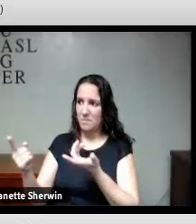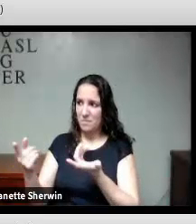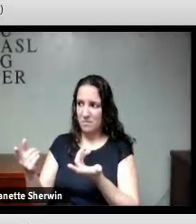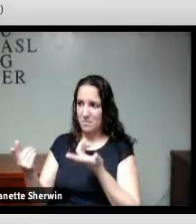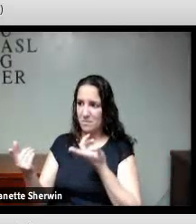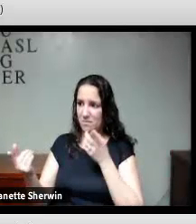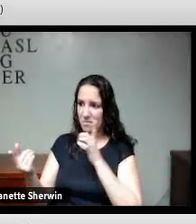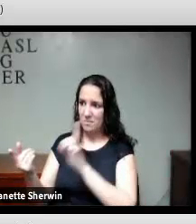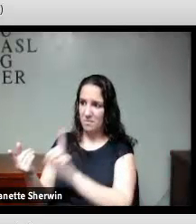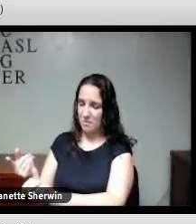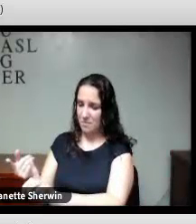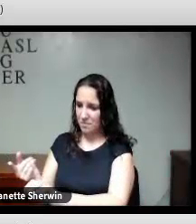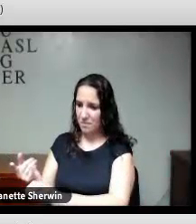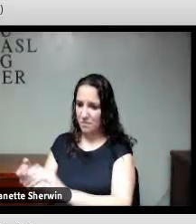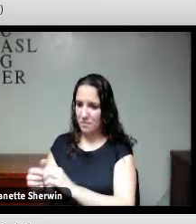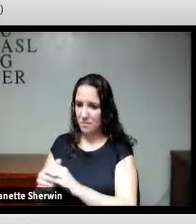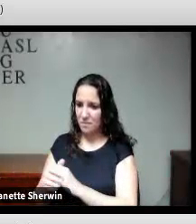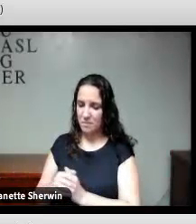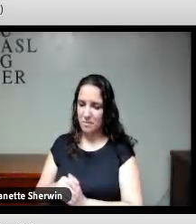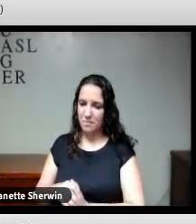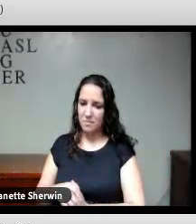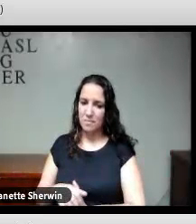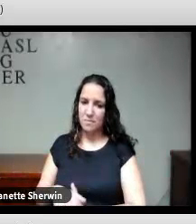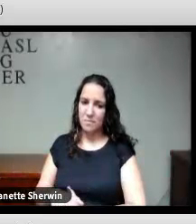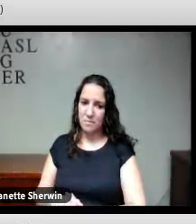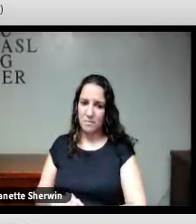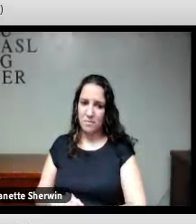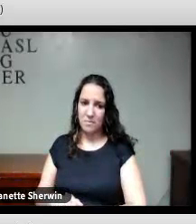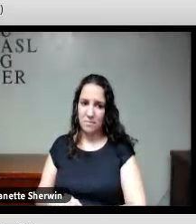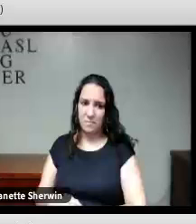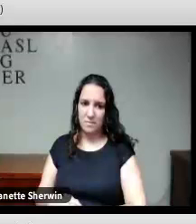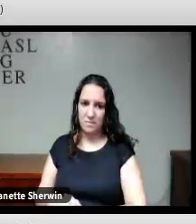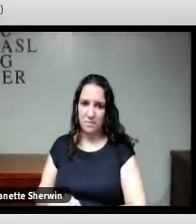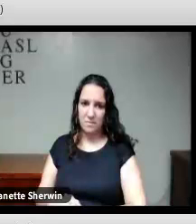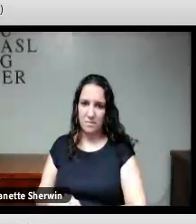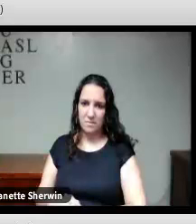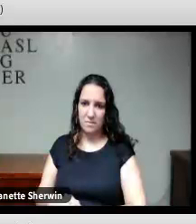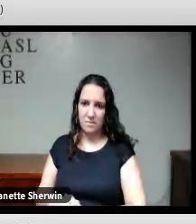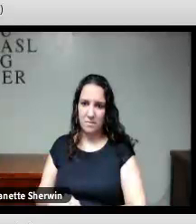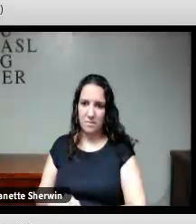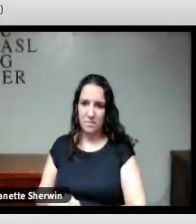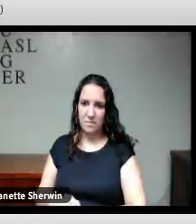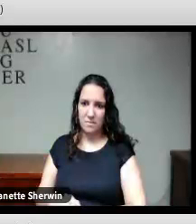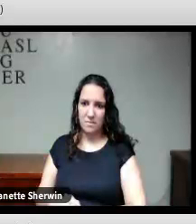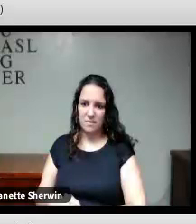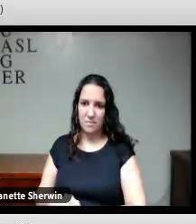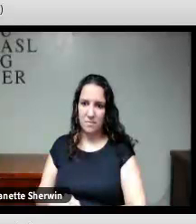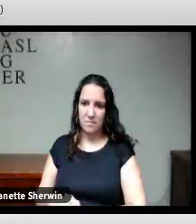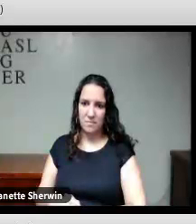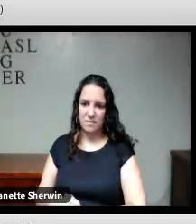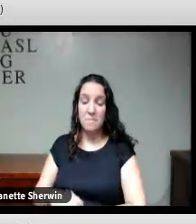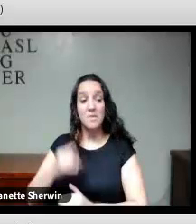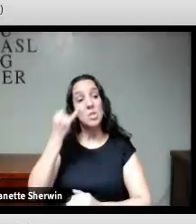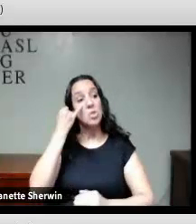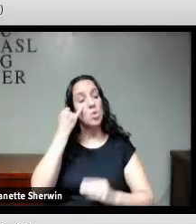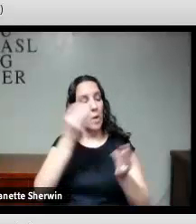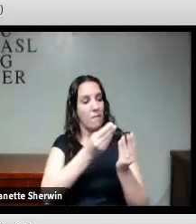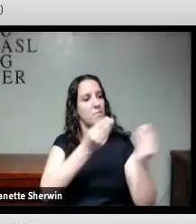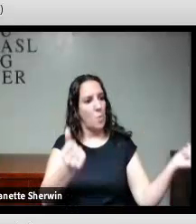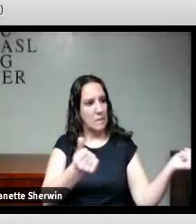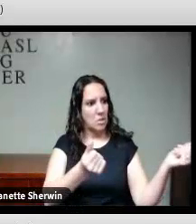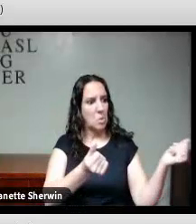had a positive resolution and you were sincere, but you're real happy to see him gone, please don't express that, because somebody else will pick up on